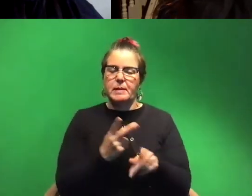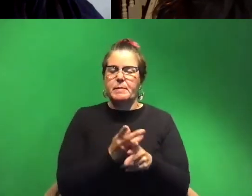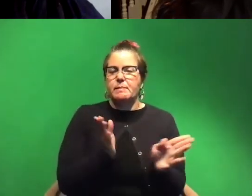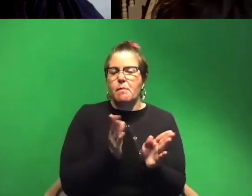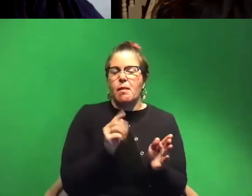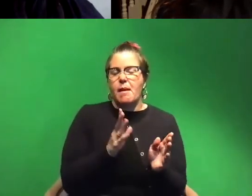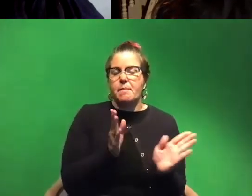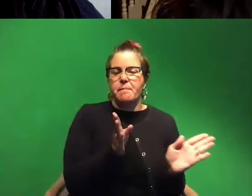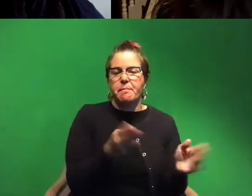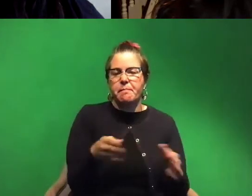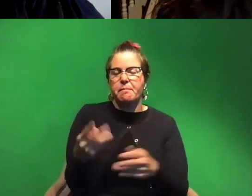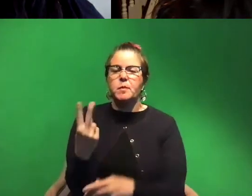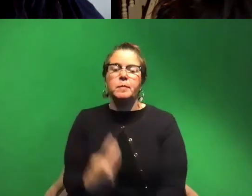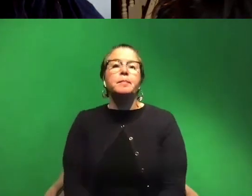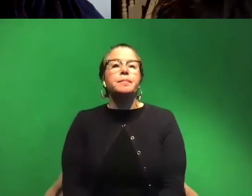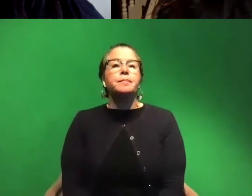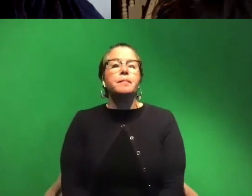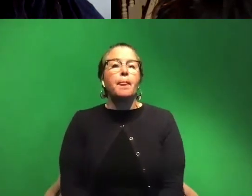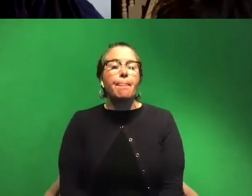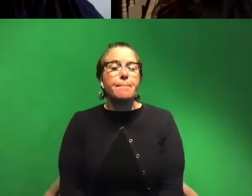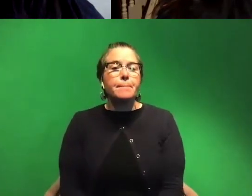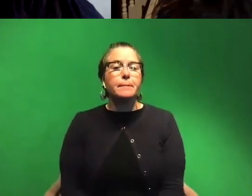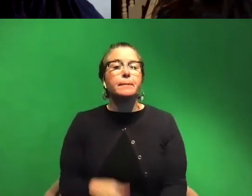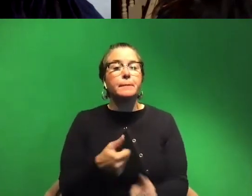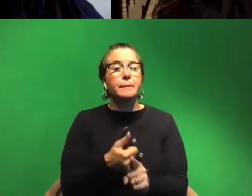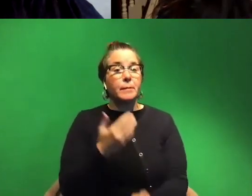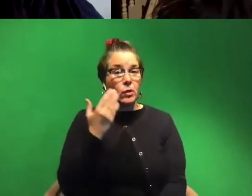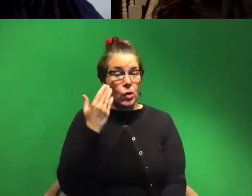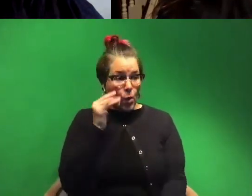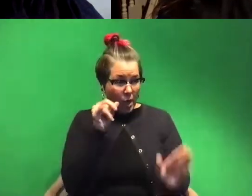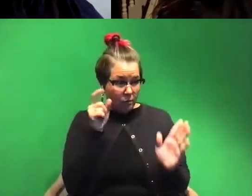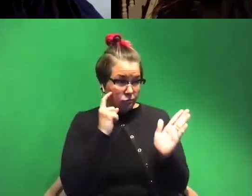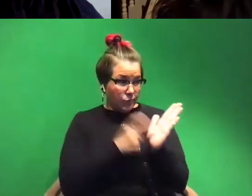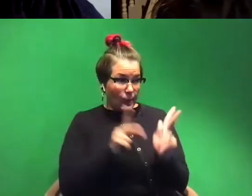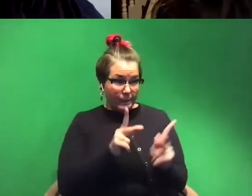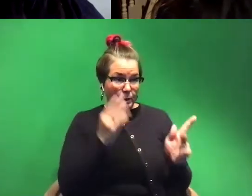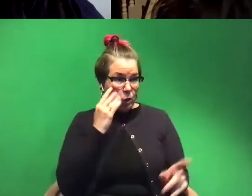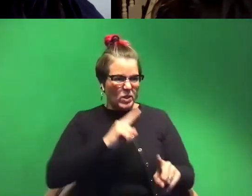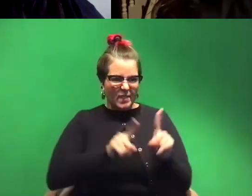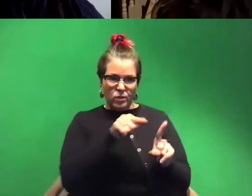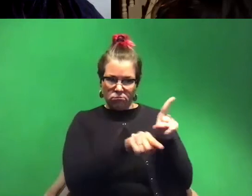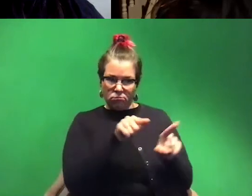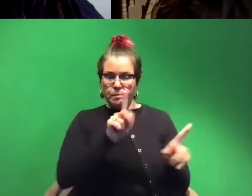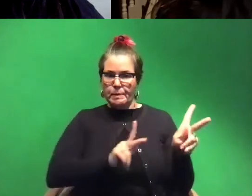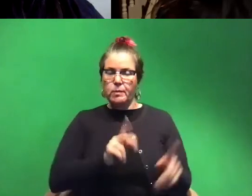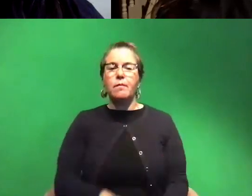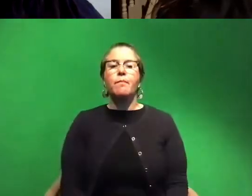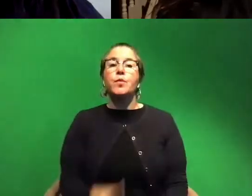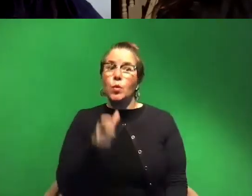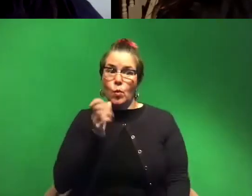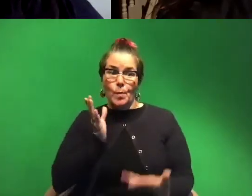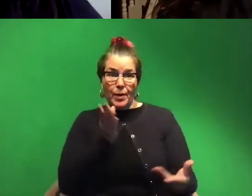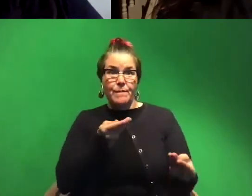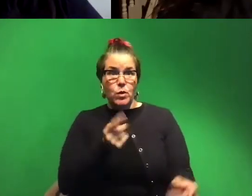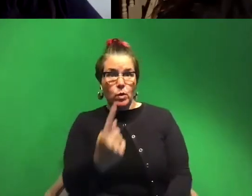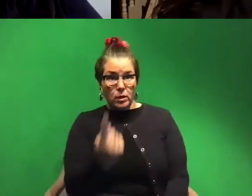tanks, very much know who people are, so they can tell you apart. They know who the people are who bring them food, and they will come